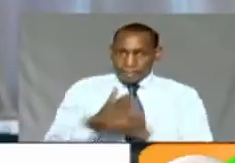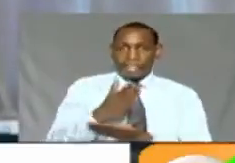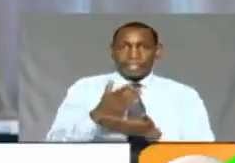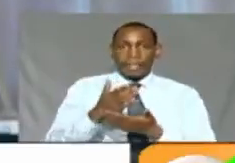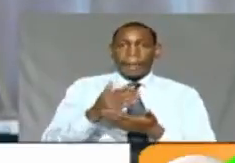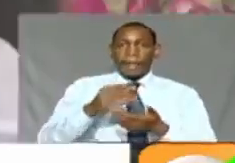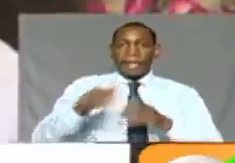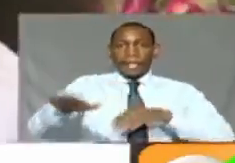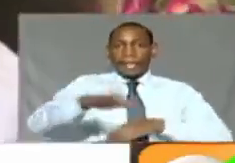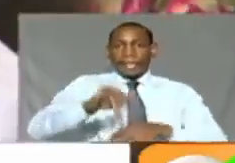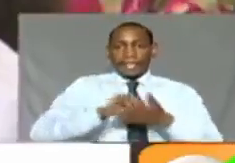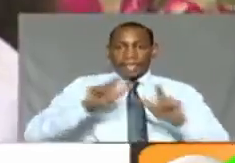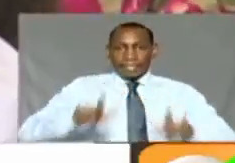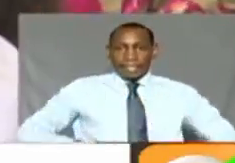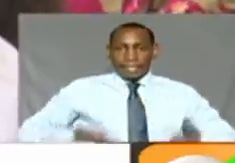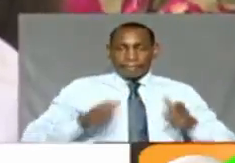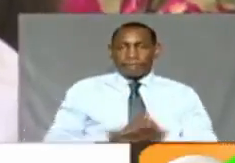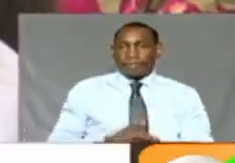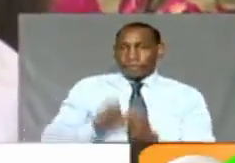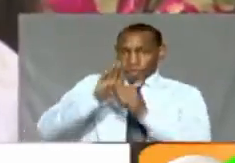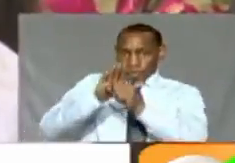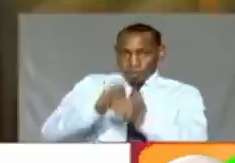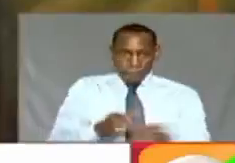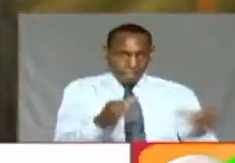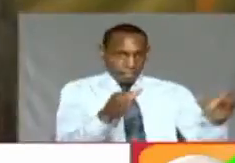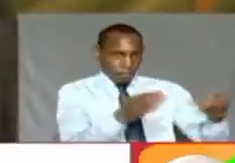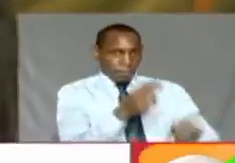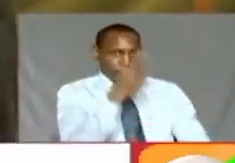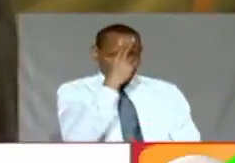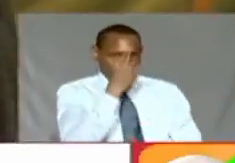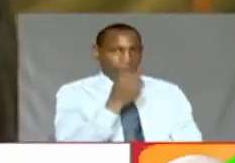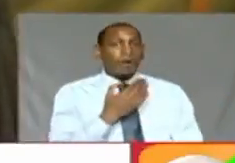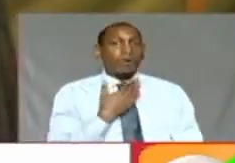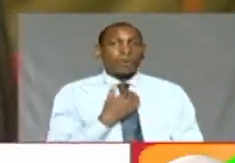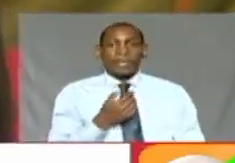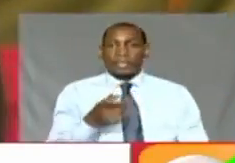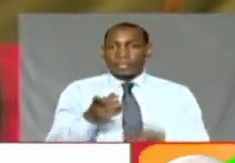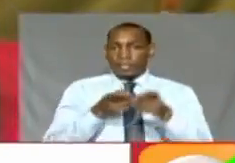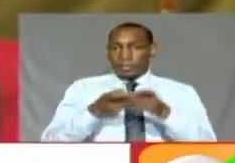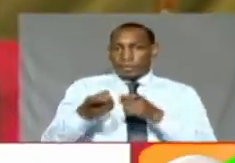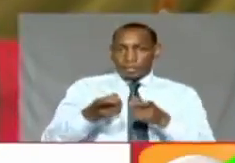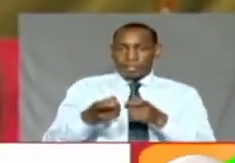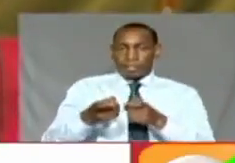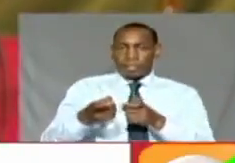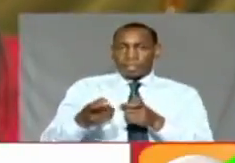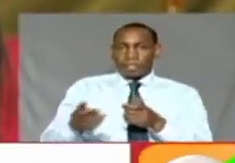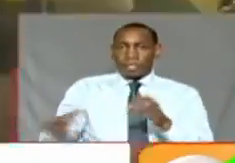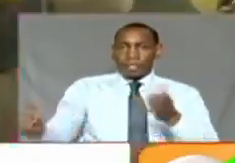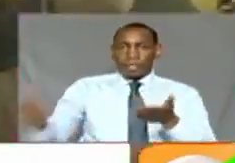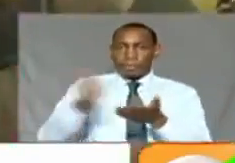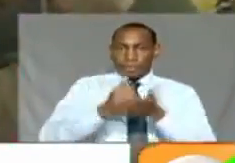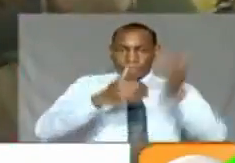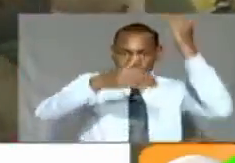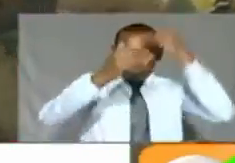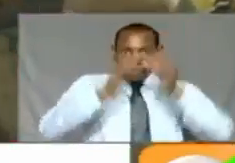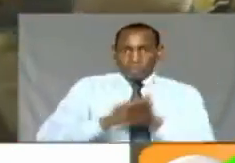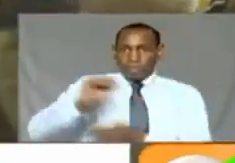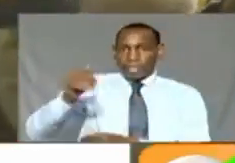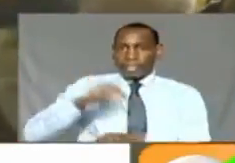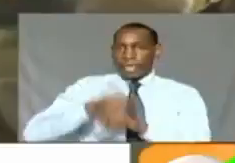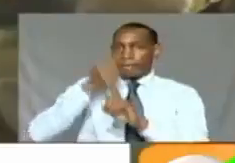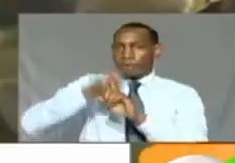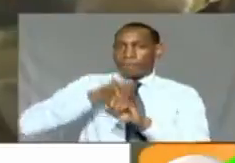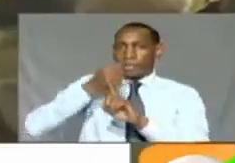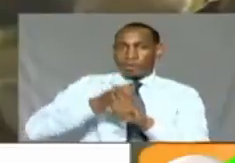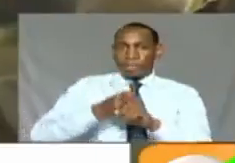wao wanaishi yote. As a marginalized community, the Maa wants restricted outsourcing of professionals into their counties, even as they push for